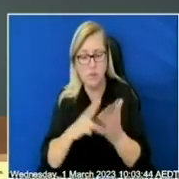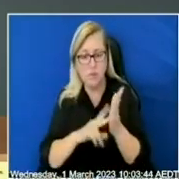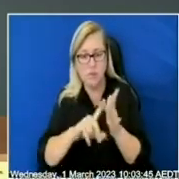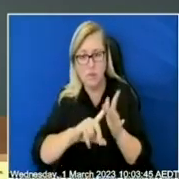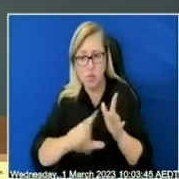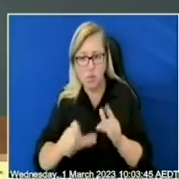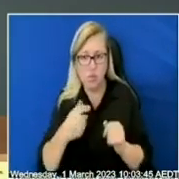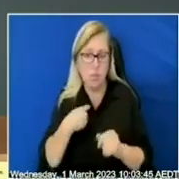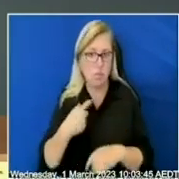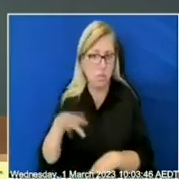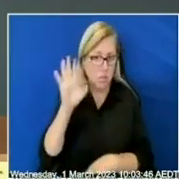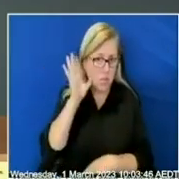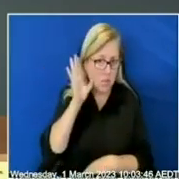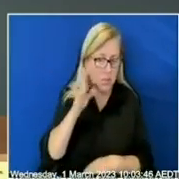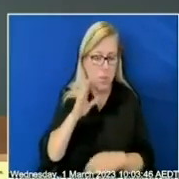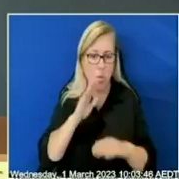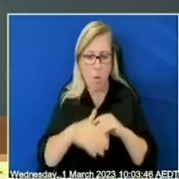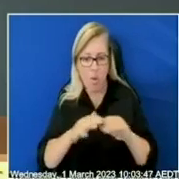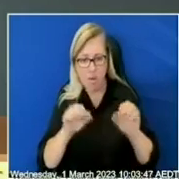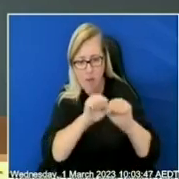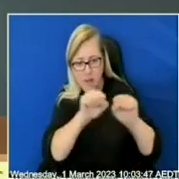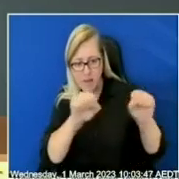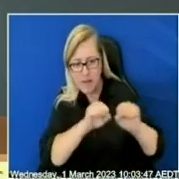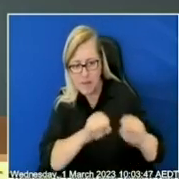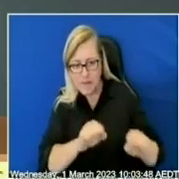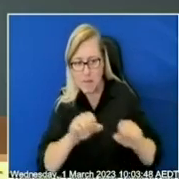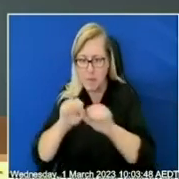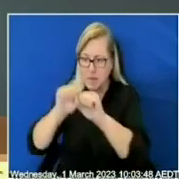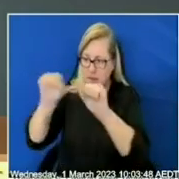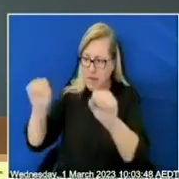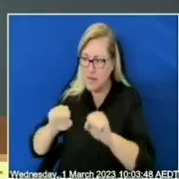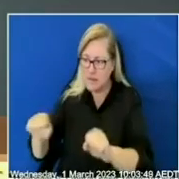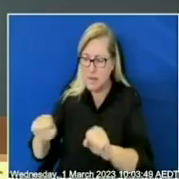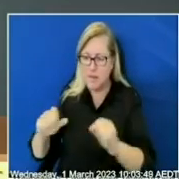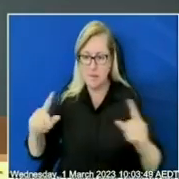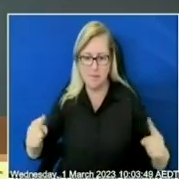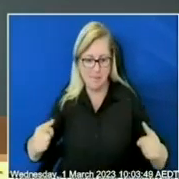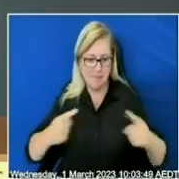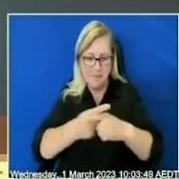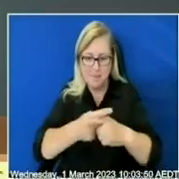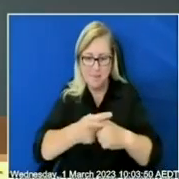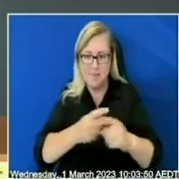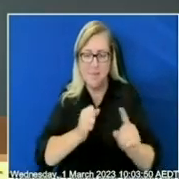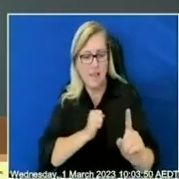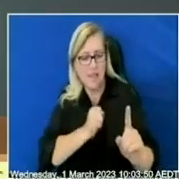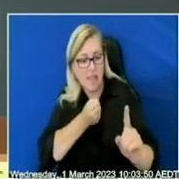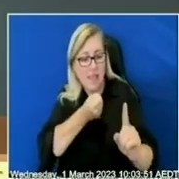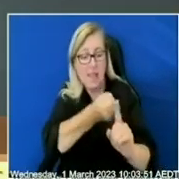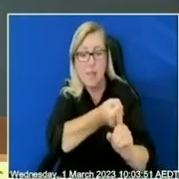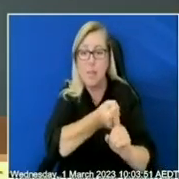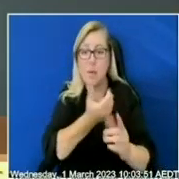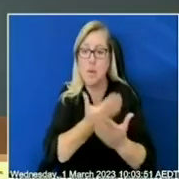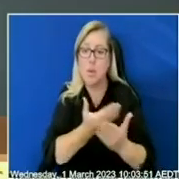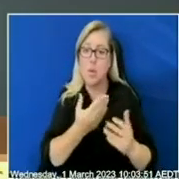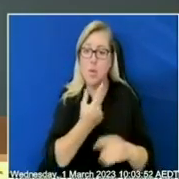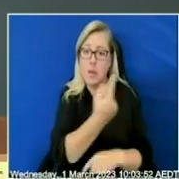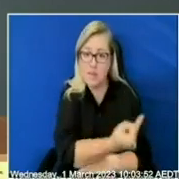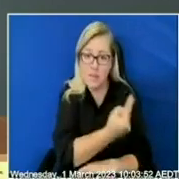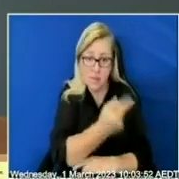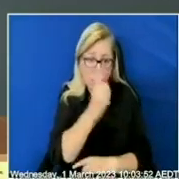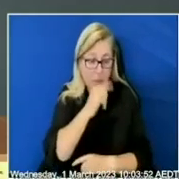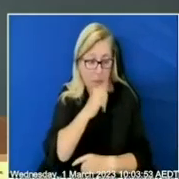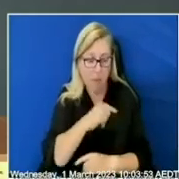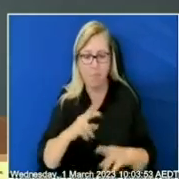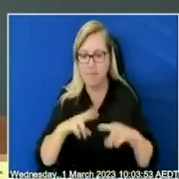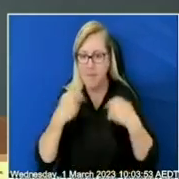systems, the impacts on individuals and families, and the lack of adequate, culturally